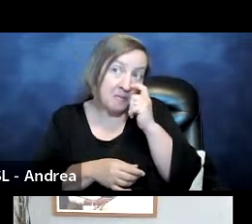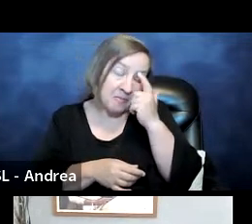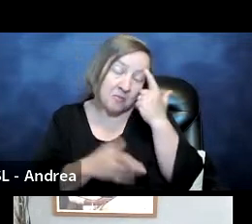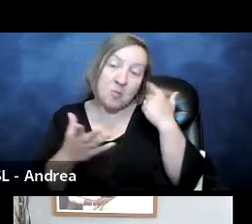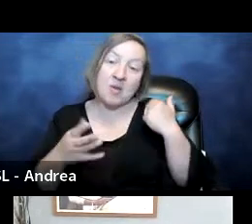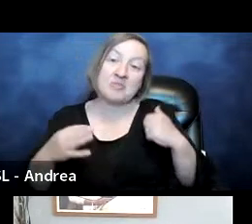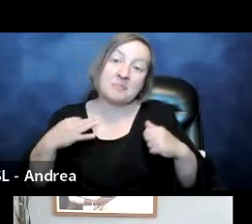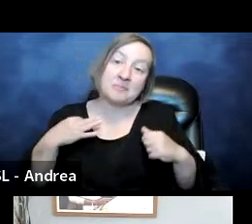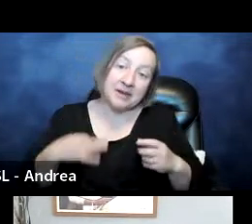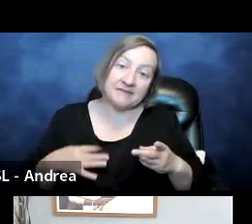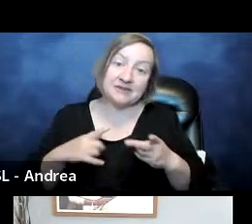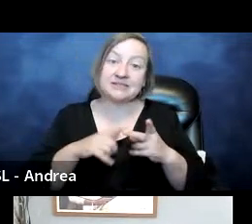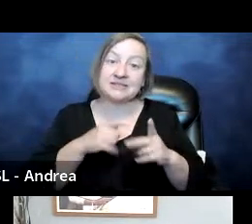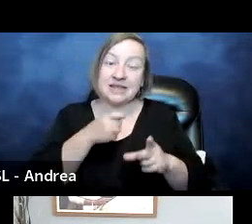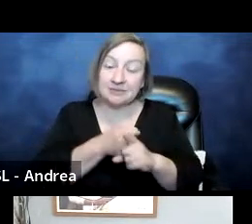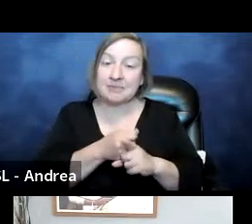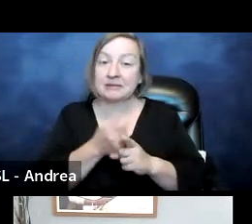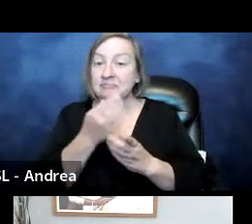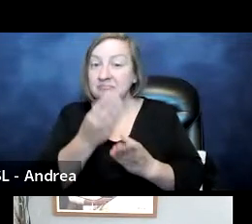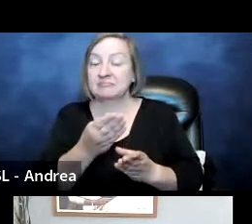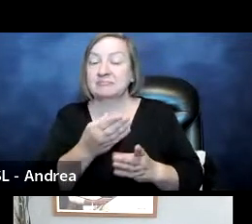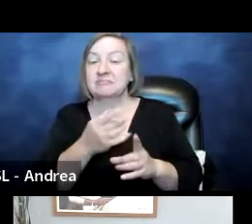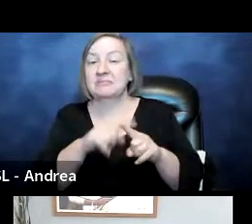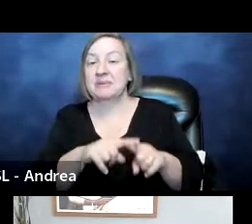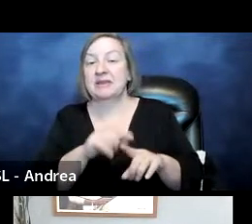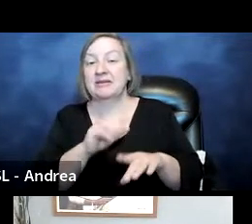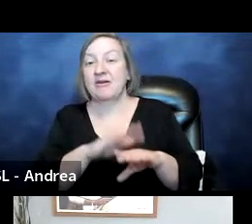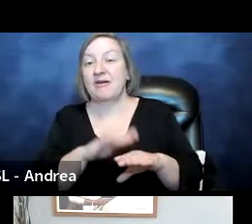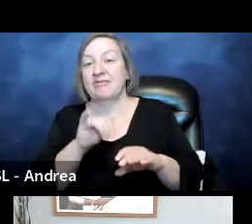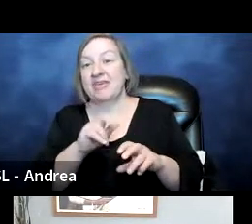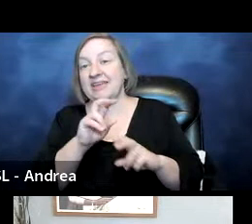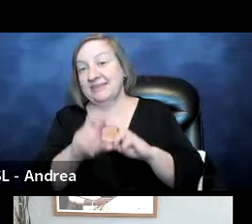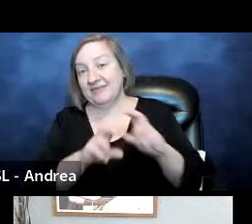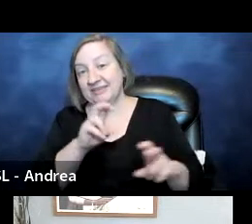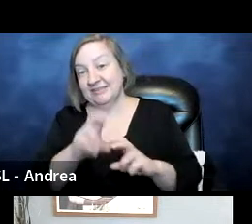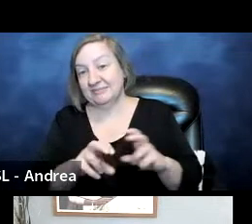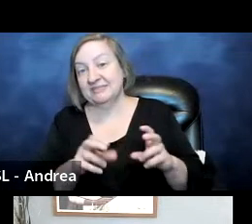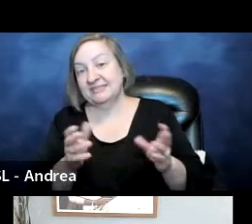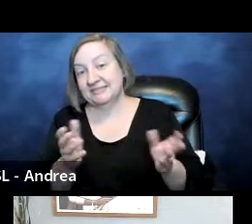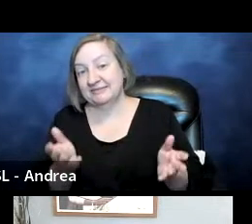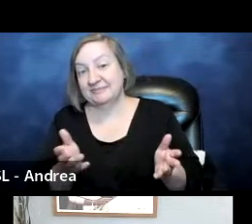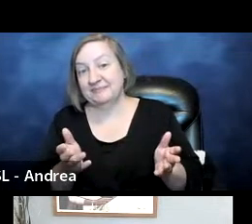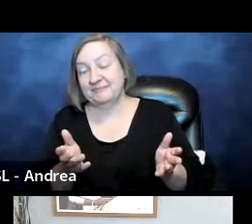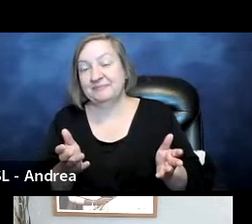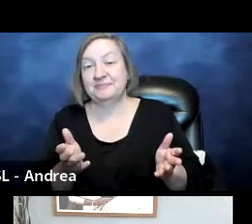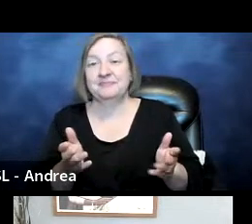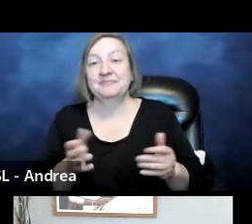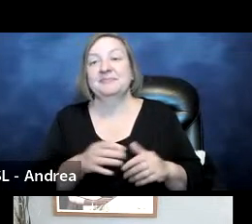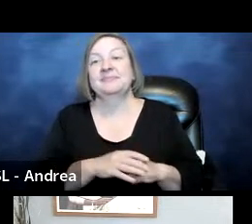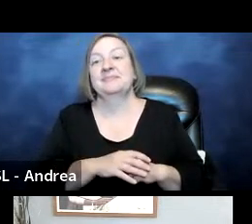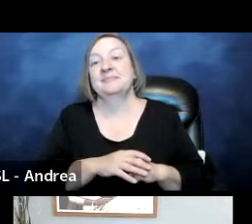benefits and impacts are proposed based on the investments in that. So which would be